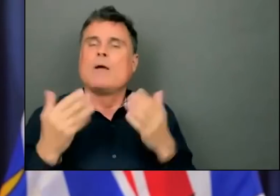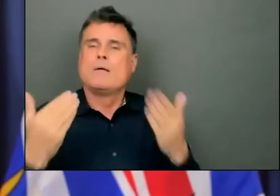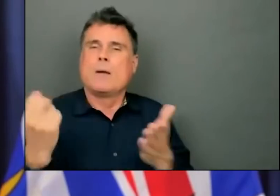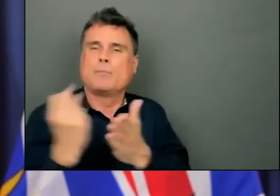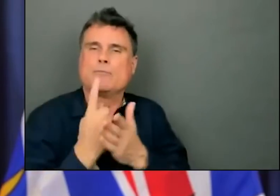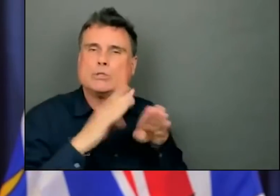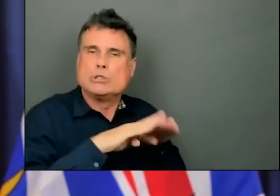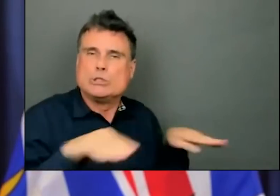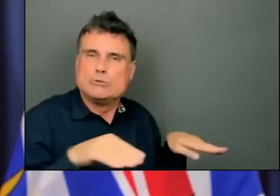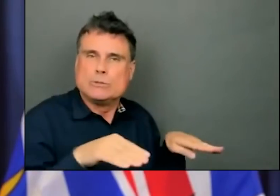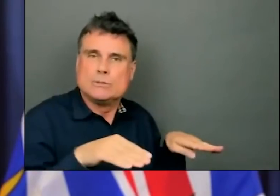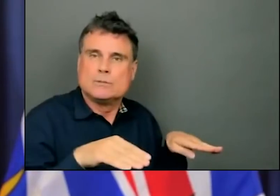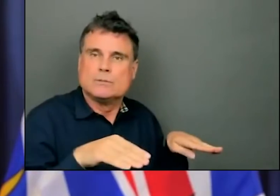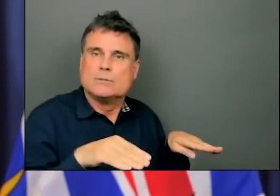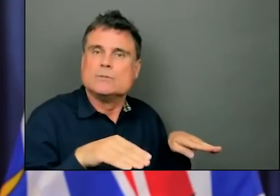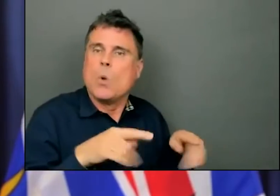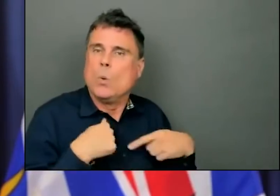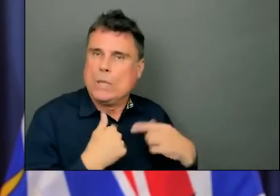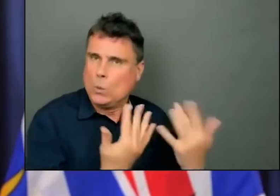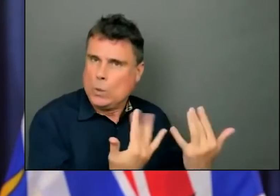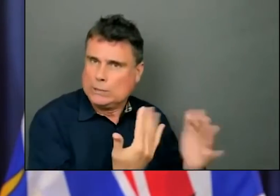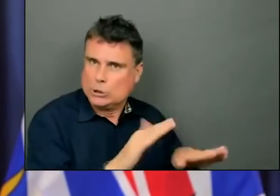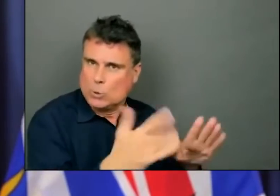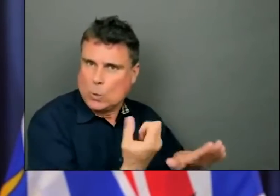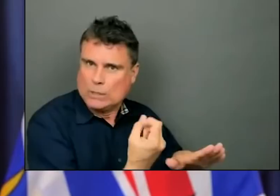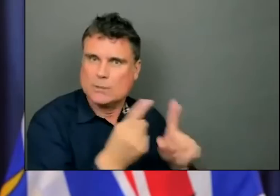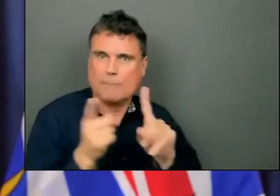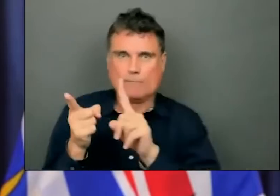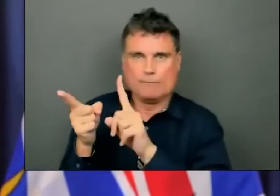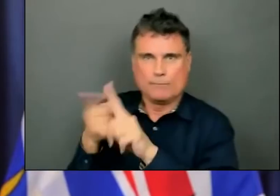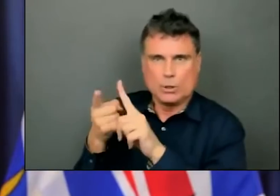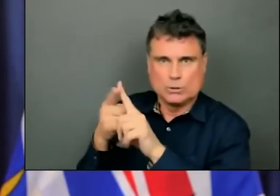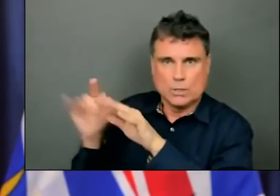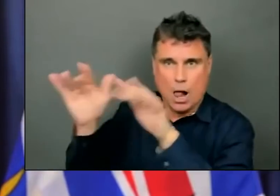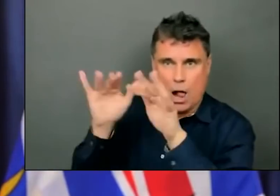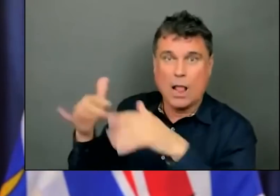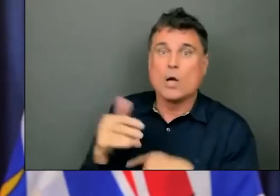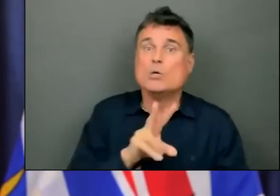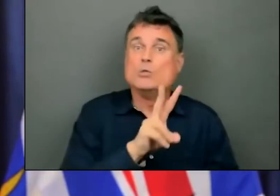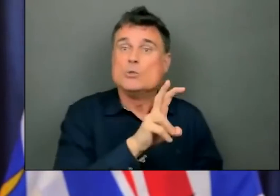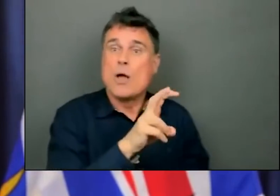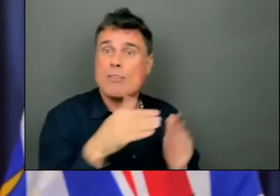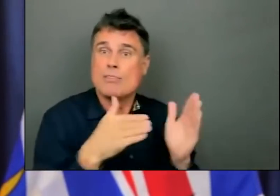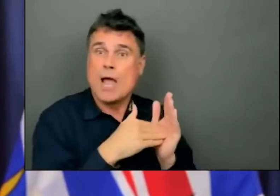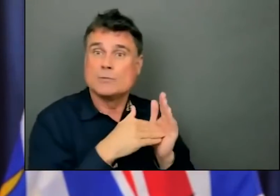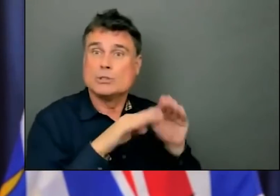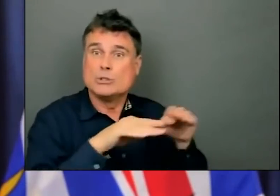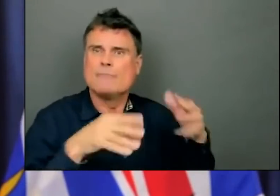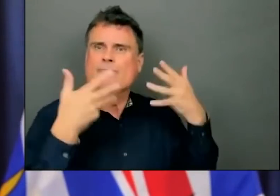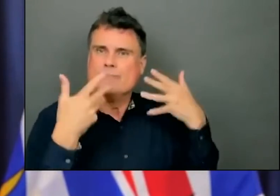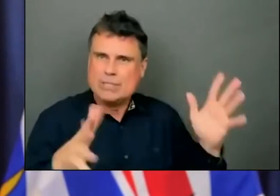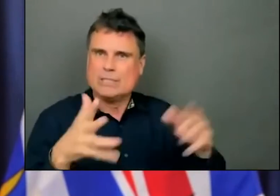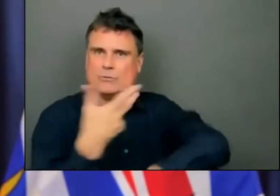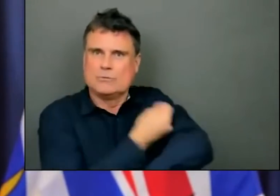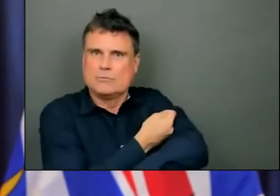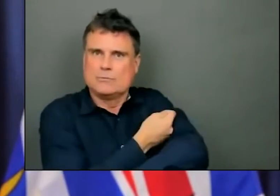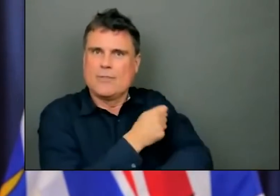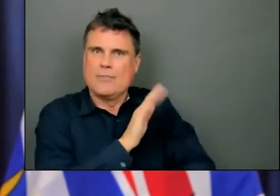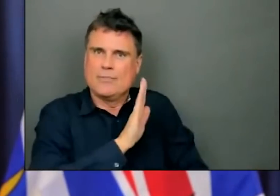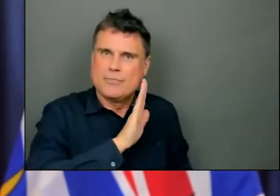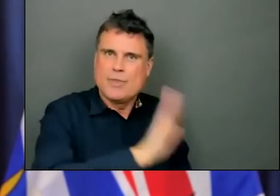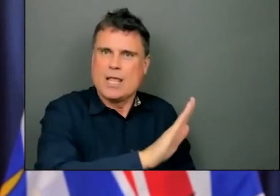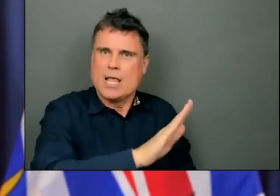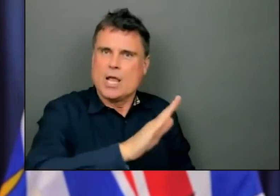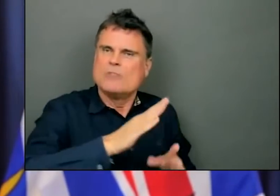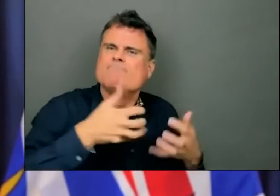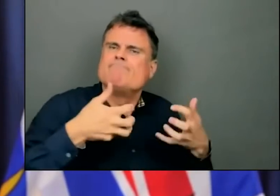now have, or just under 200,000 children have received their specially designed